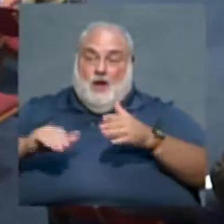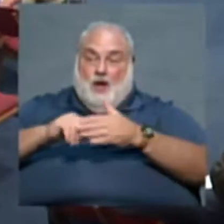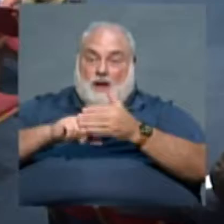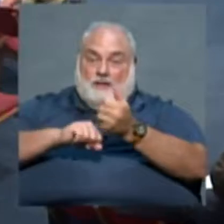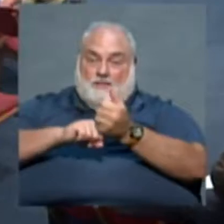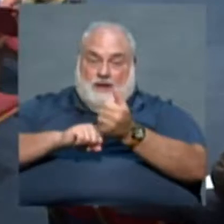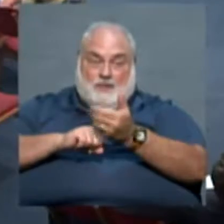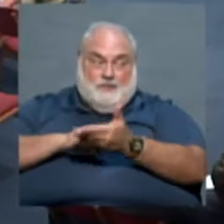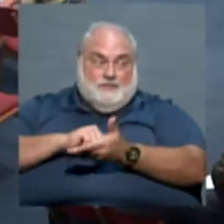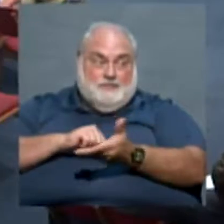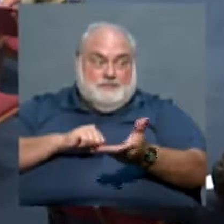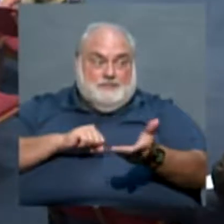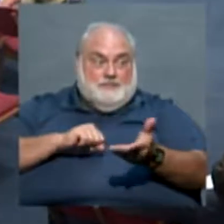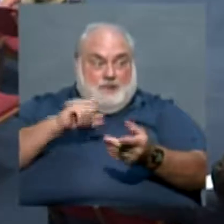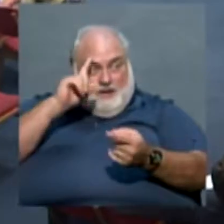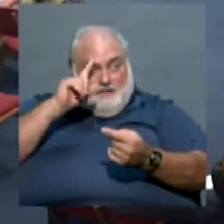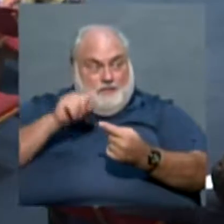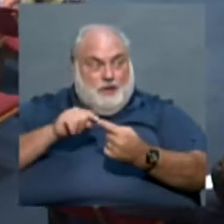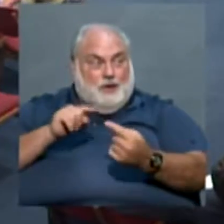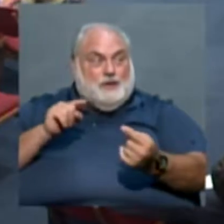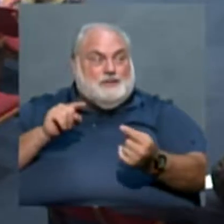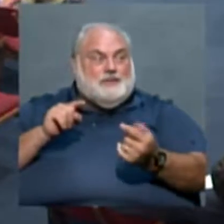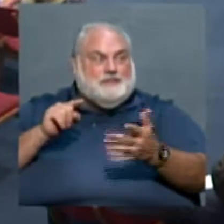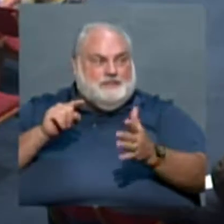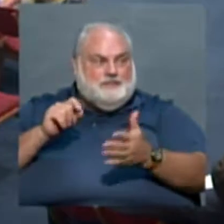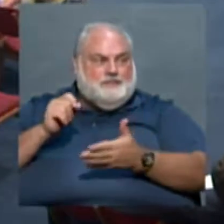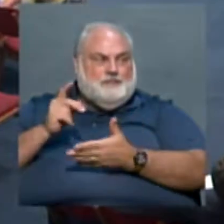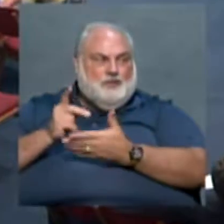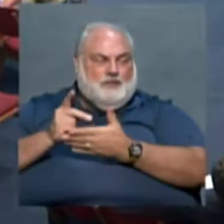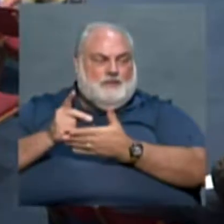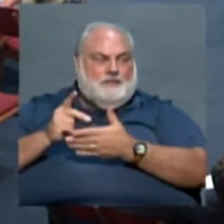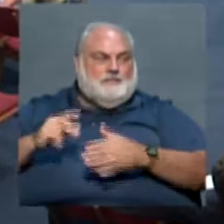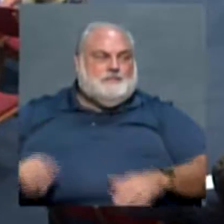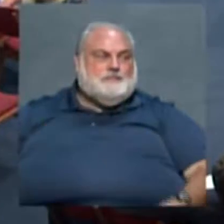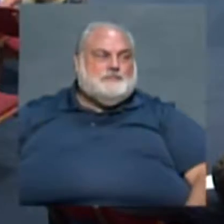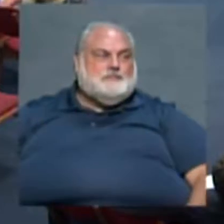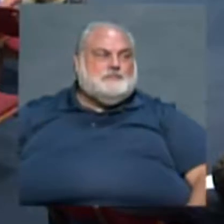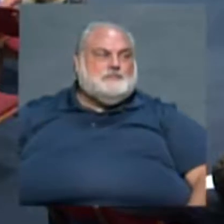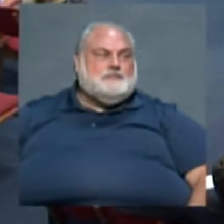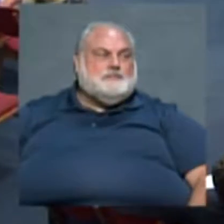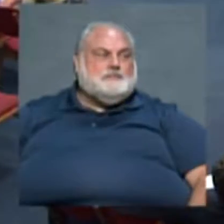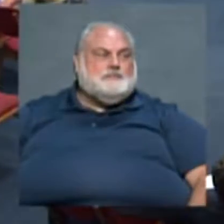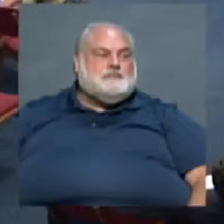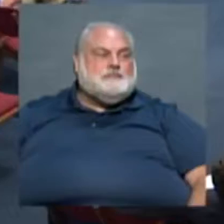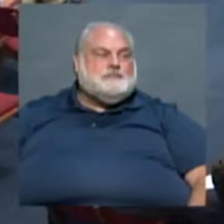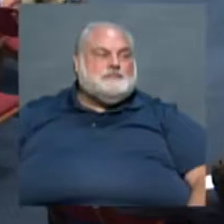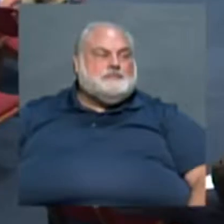favor? All opposed? The minutes will pass.